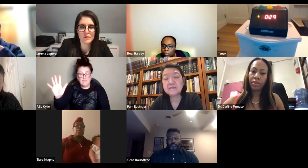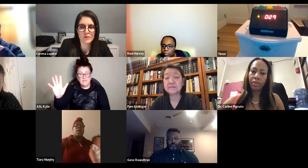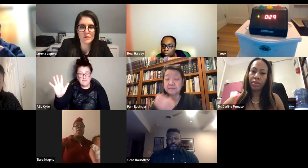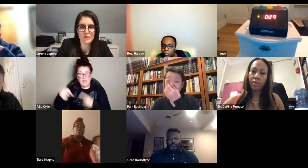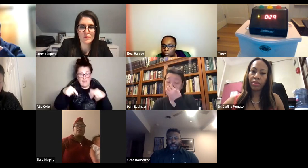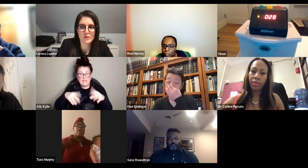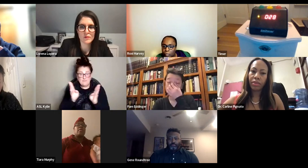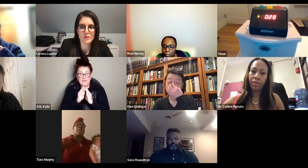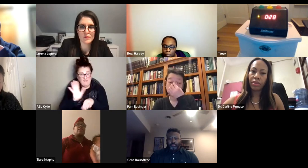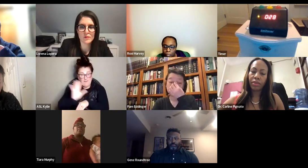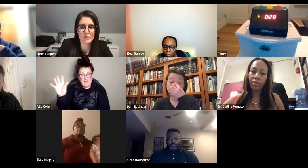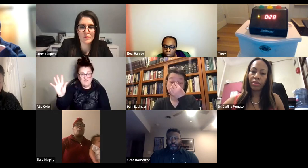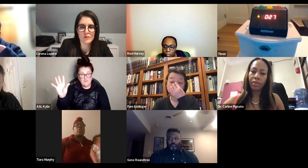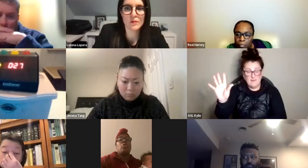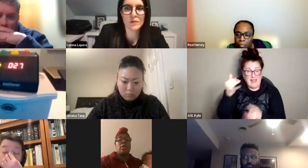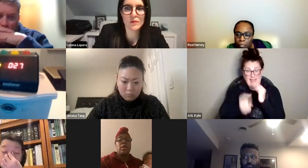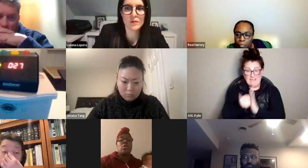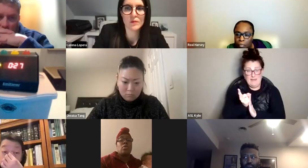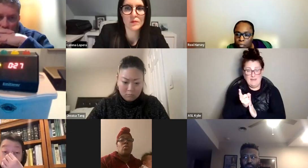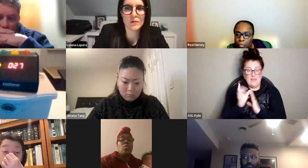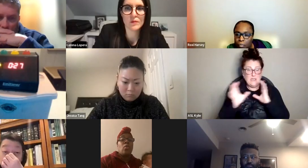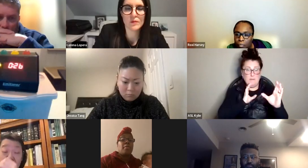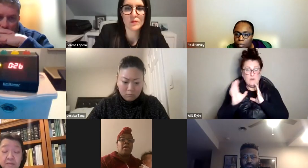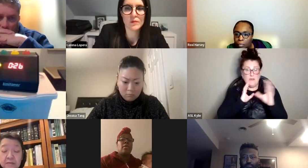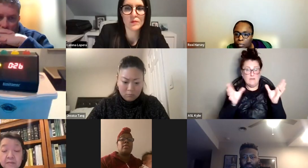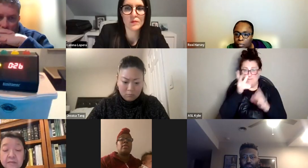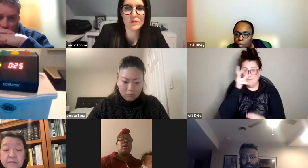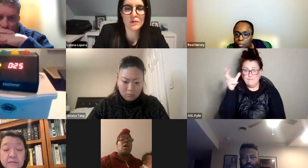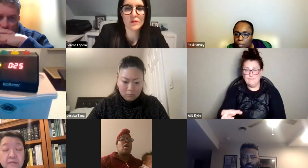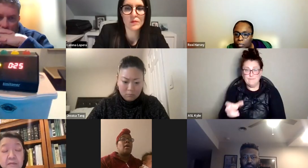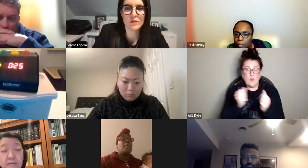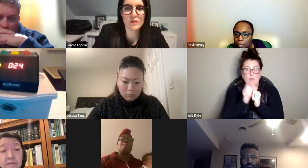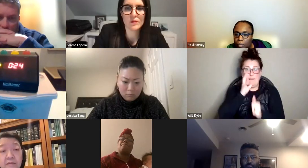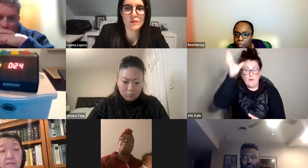this meeting. There needs to be more communication with parents.